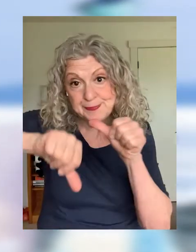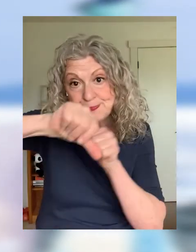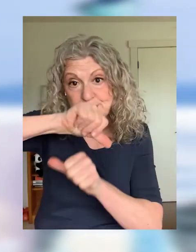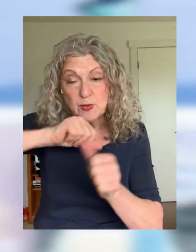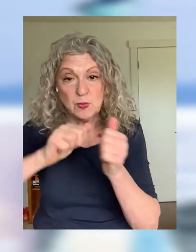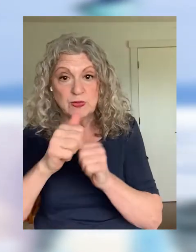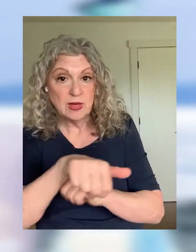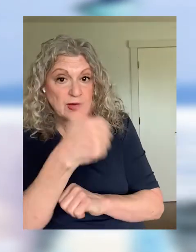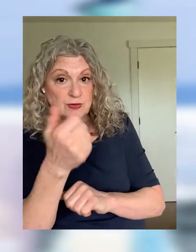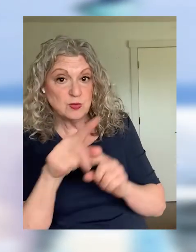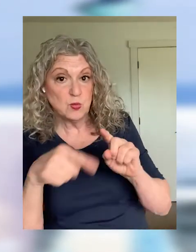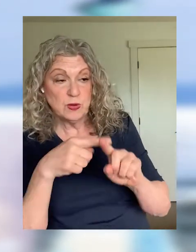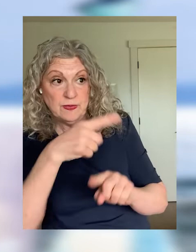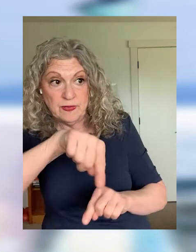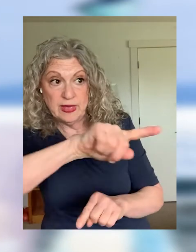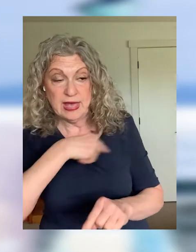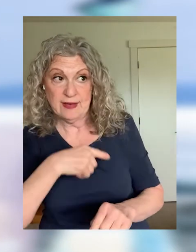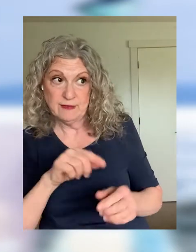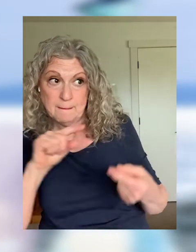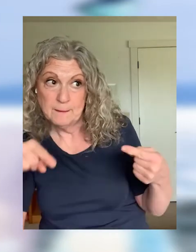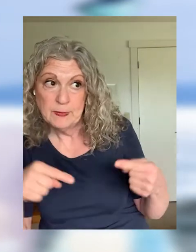their pain with compassion.